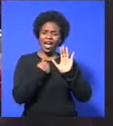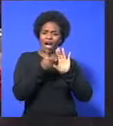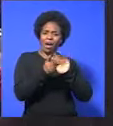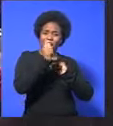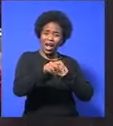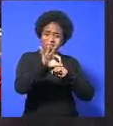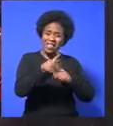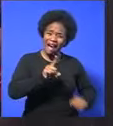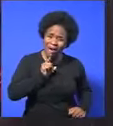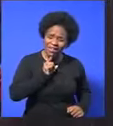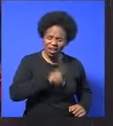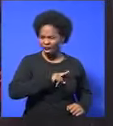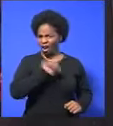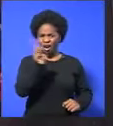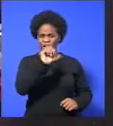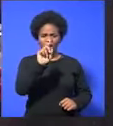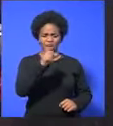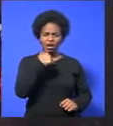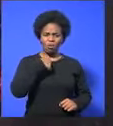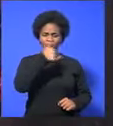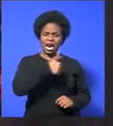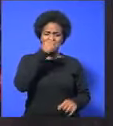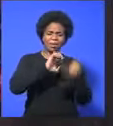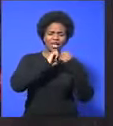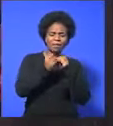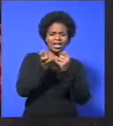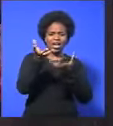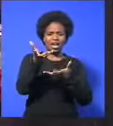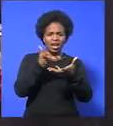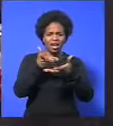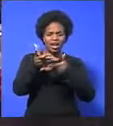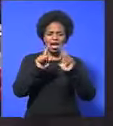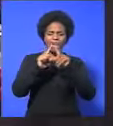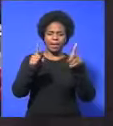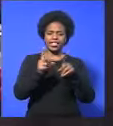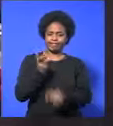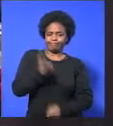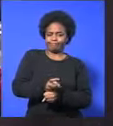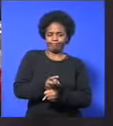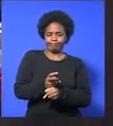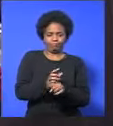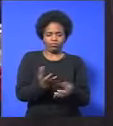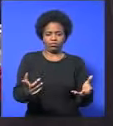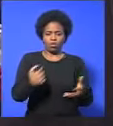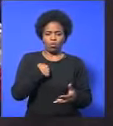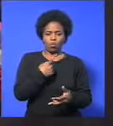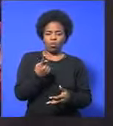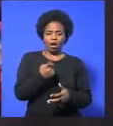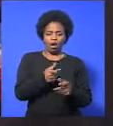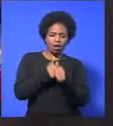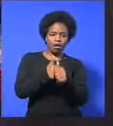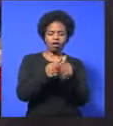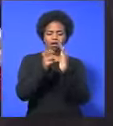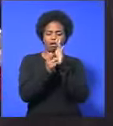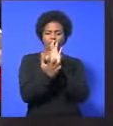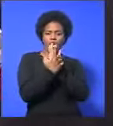there. So the executive tried to negotiate with the HMPT. They see this operator, Kinumteto, will go on. We can